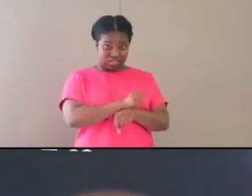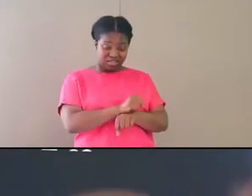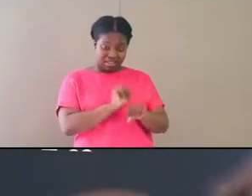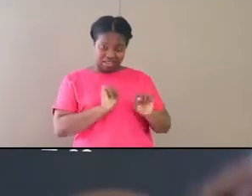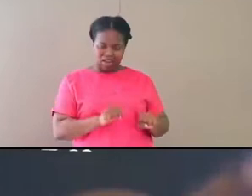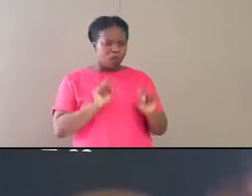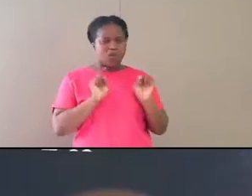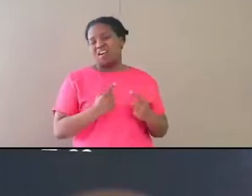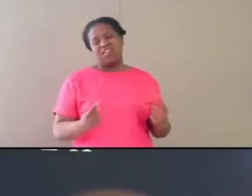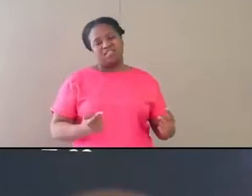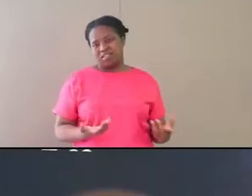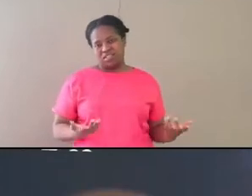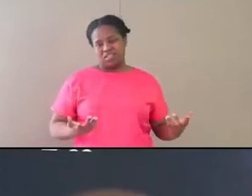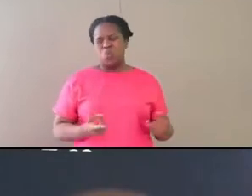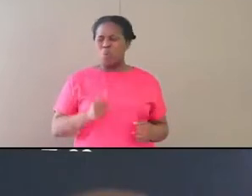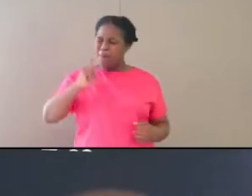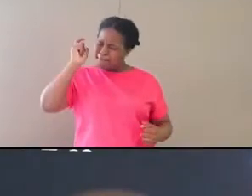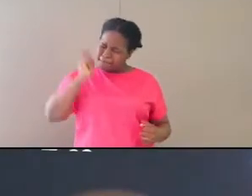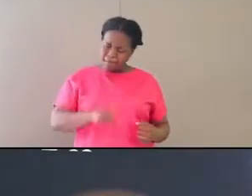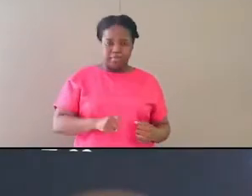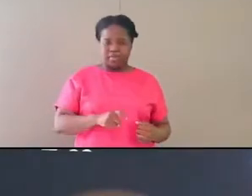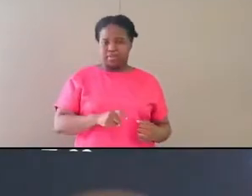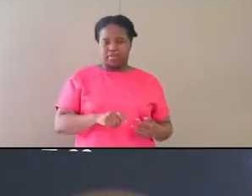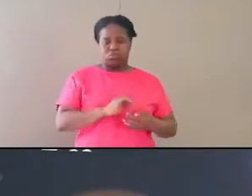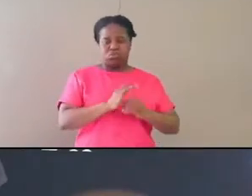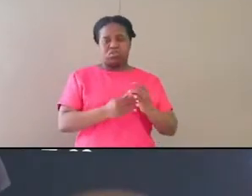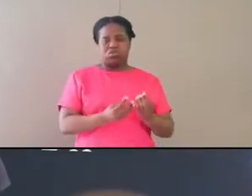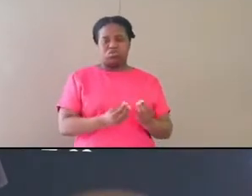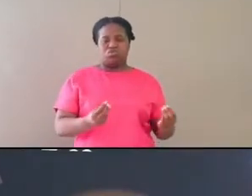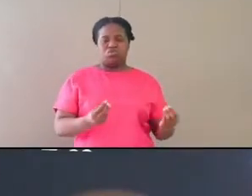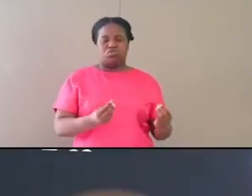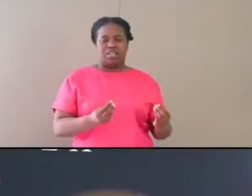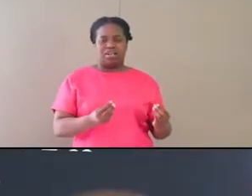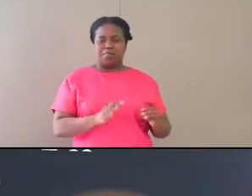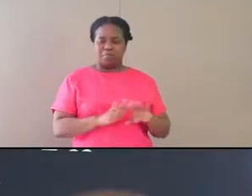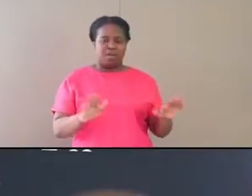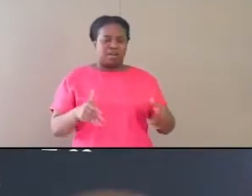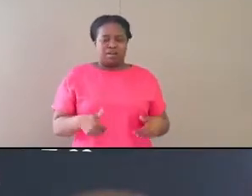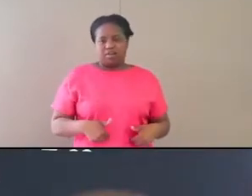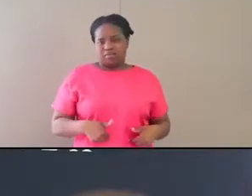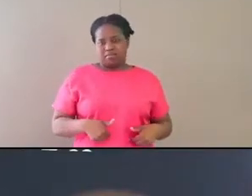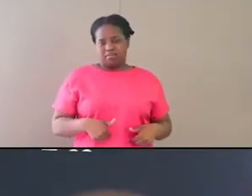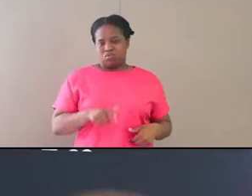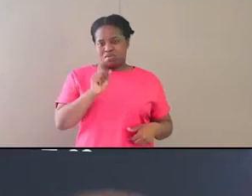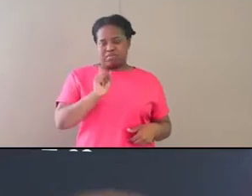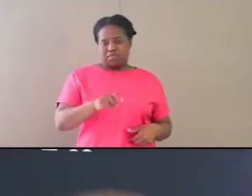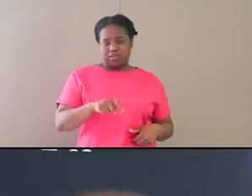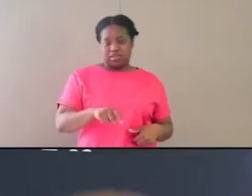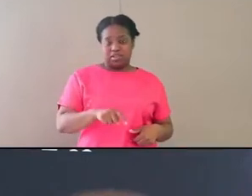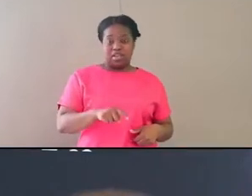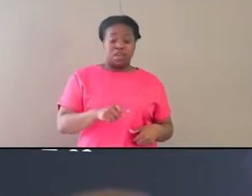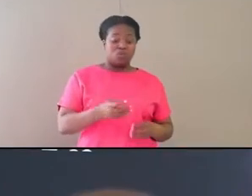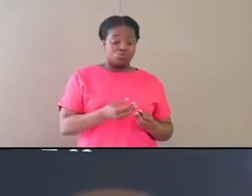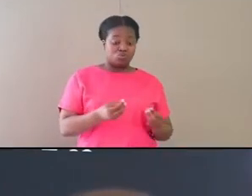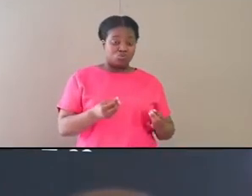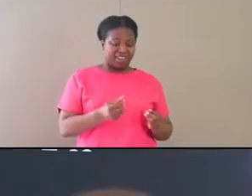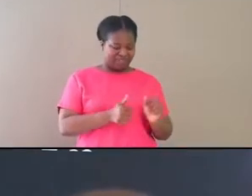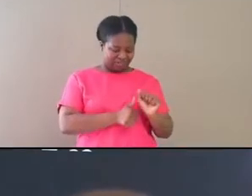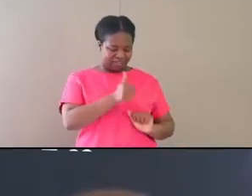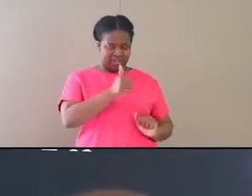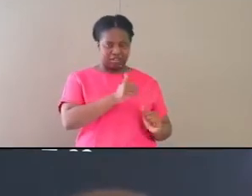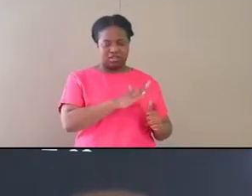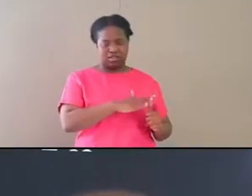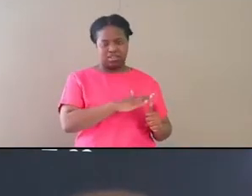We can't. And in this difficult environment, surely that's what we should be saying. Our children should come first.